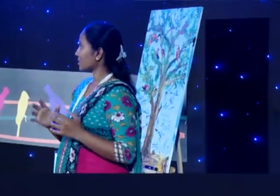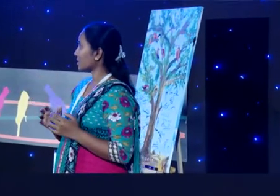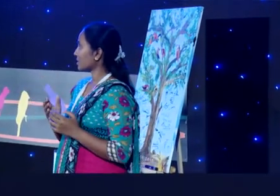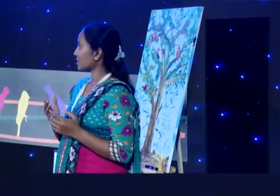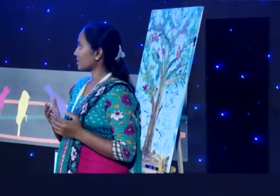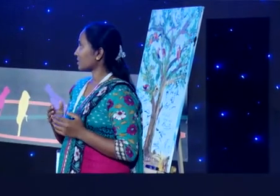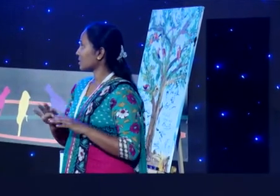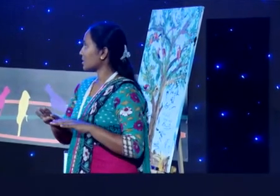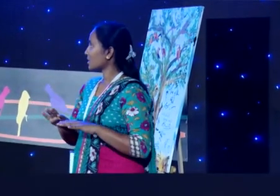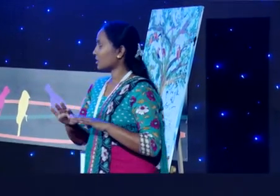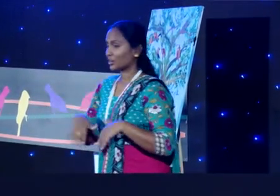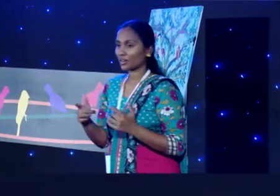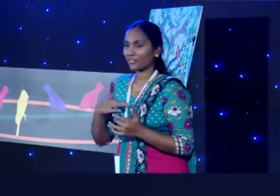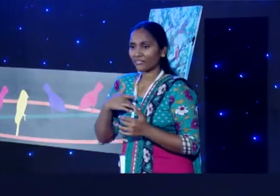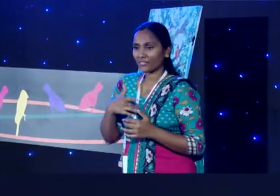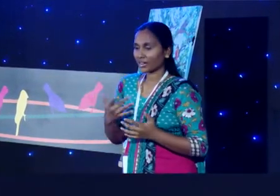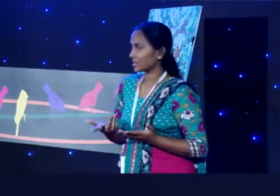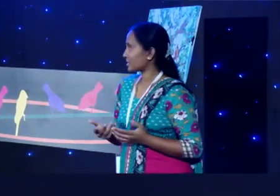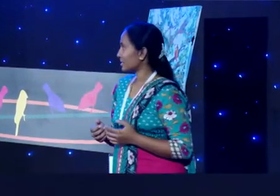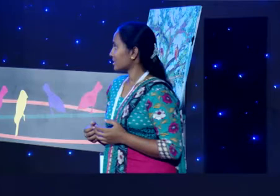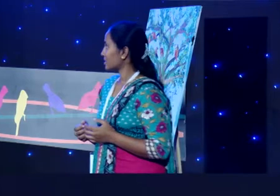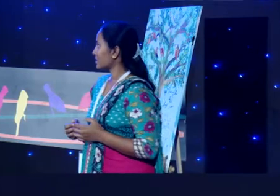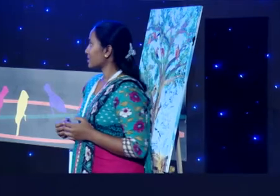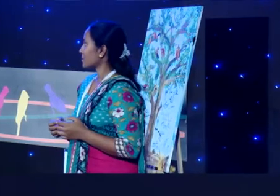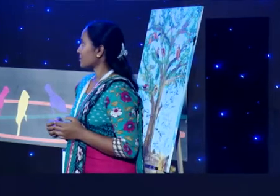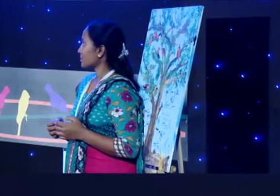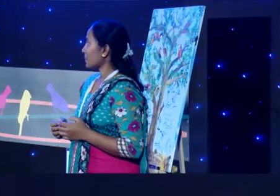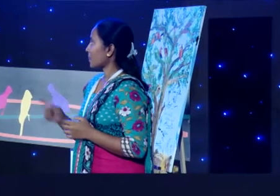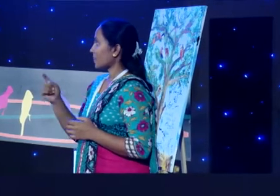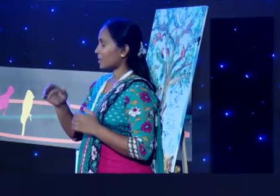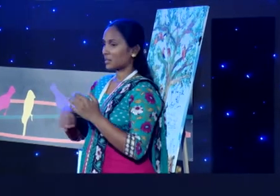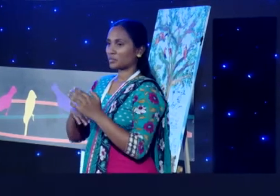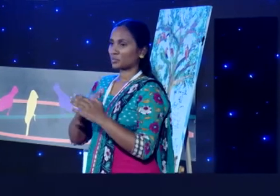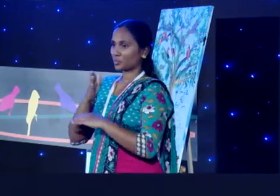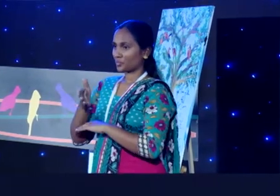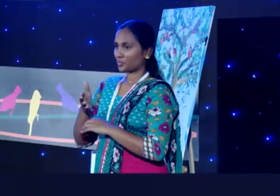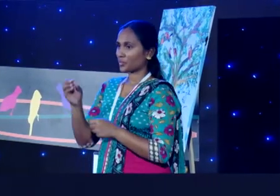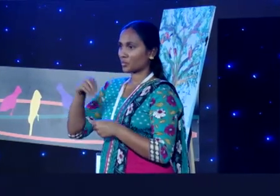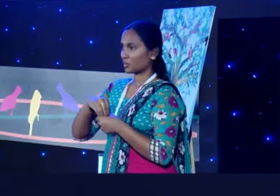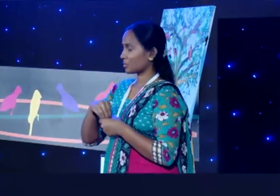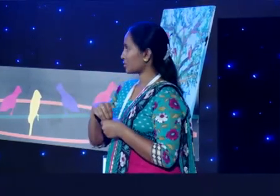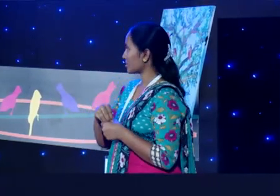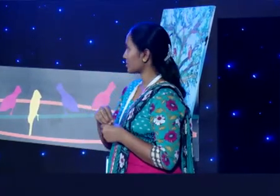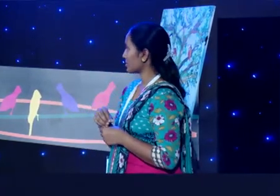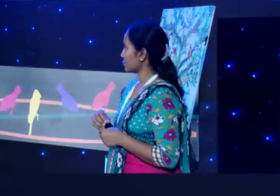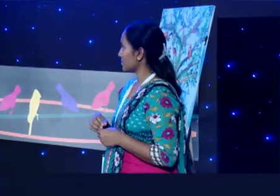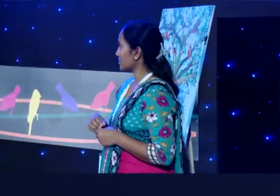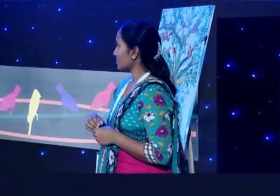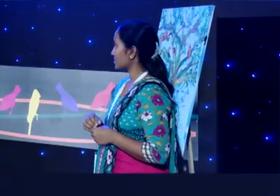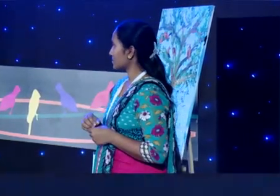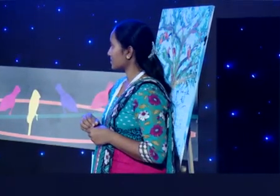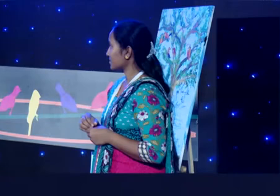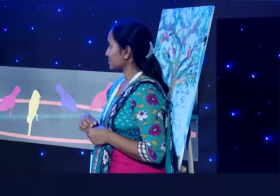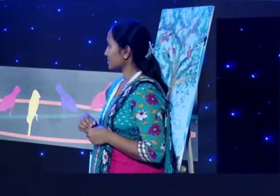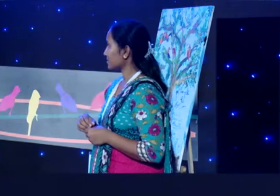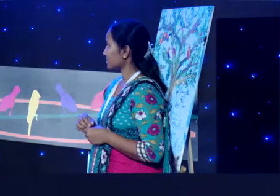that look have a look and feel to them. And this goes beyond disciplines, so I don't have a discipline in mind.